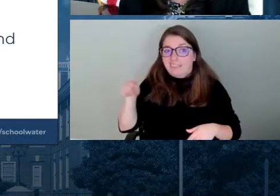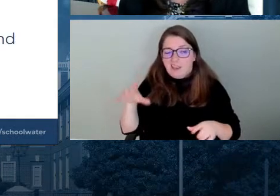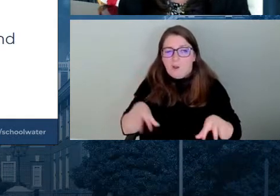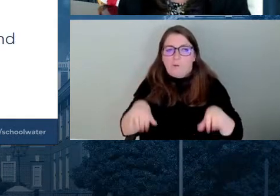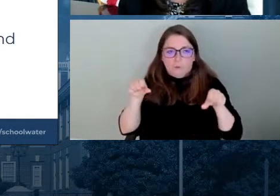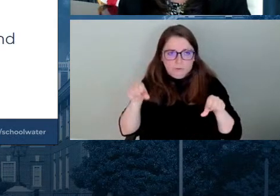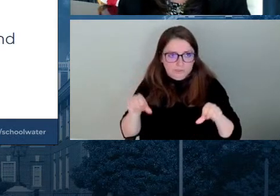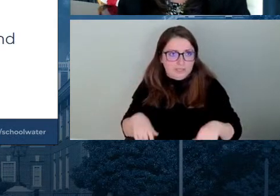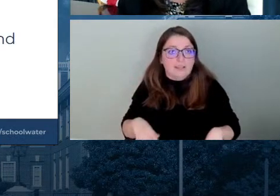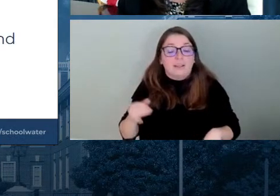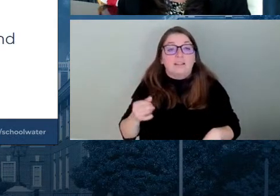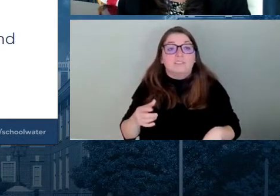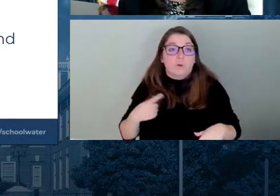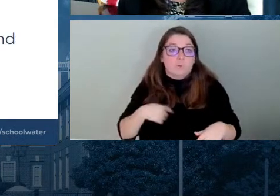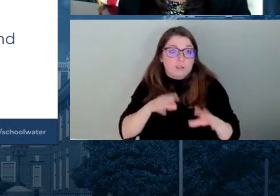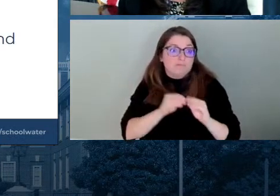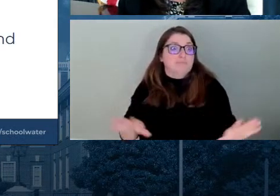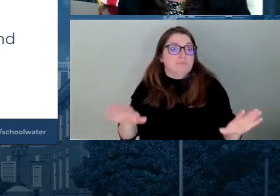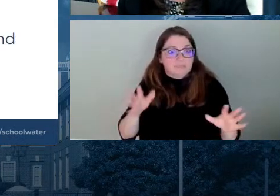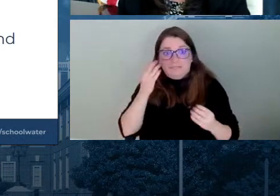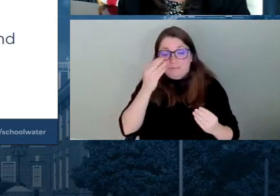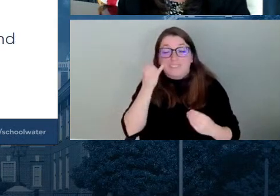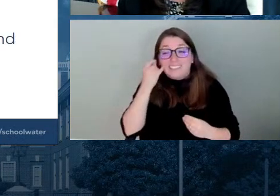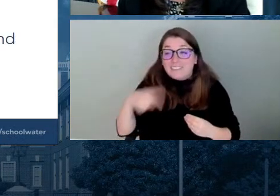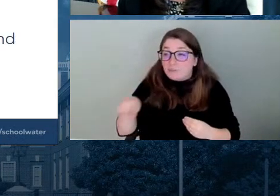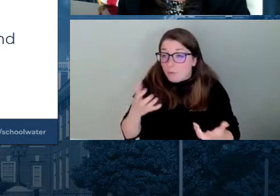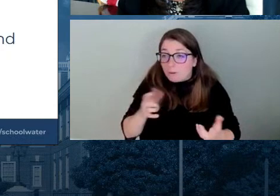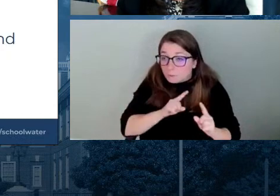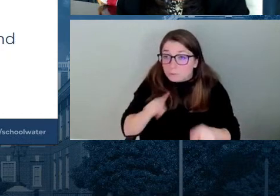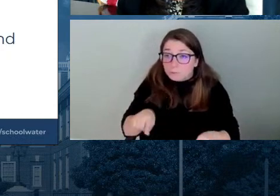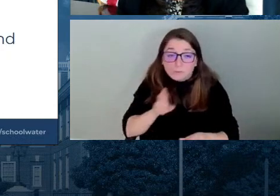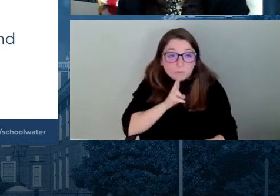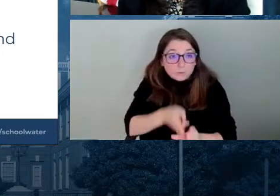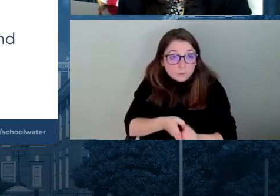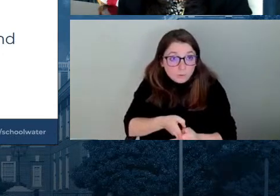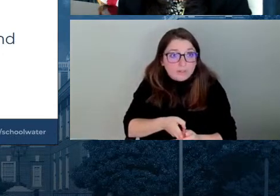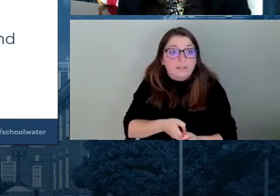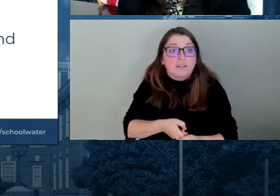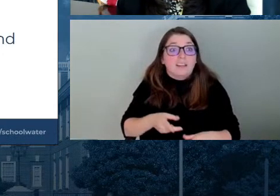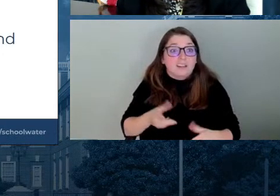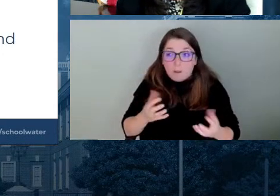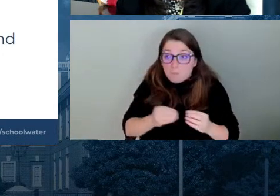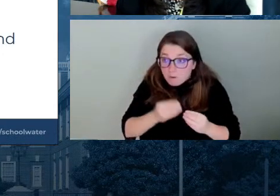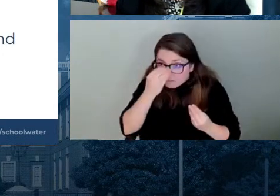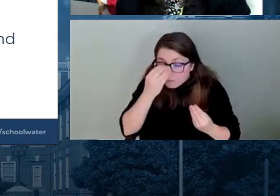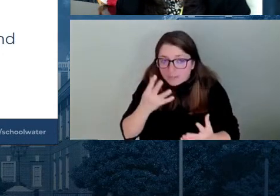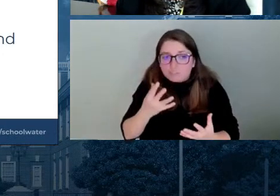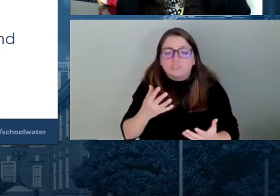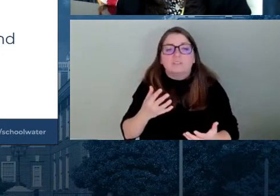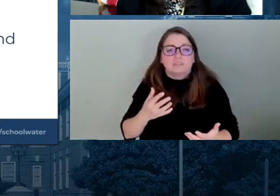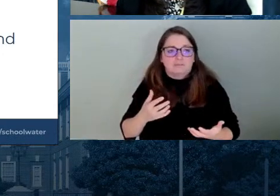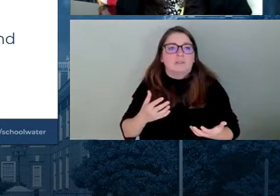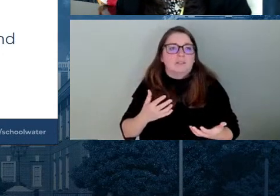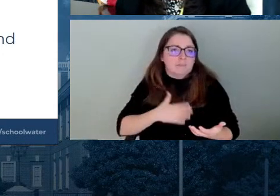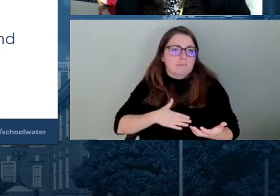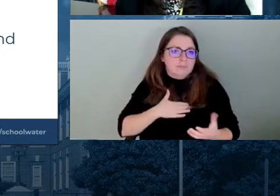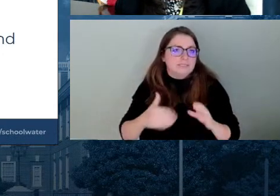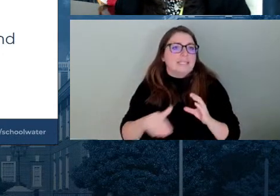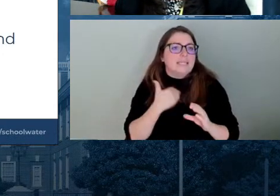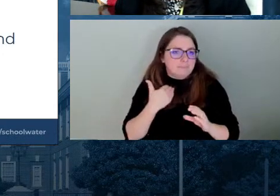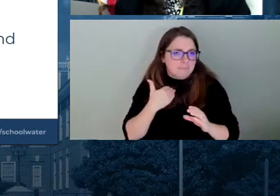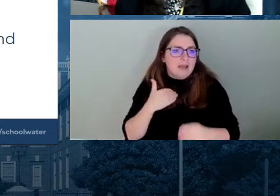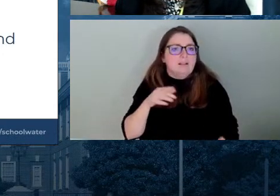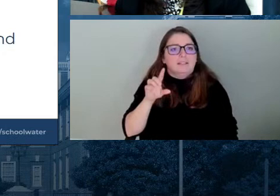in attending and want more information about how to log in, they can email the address that's on the screen,